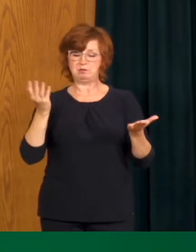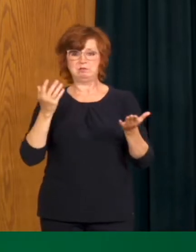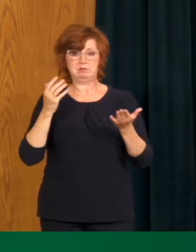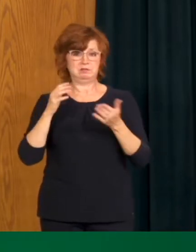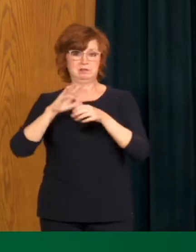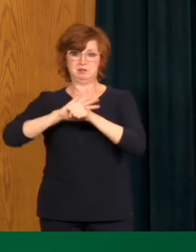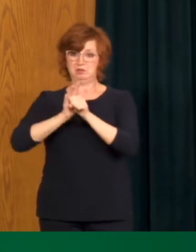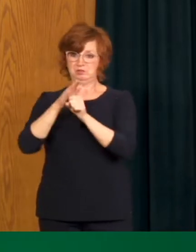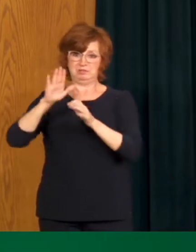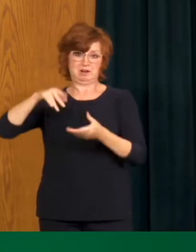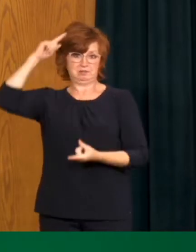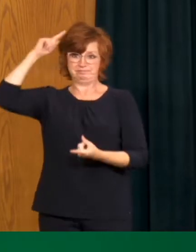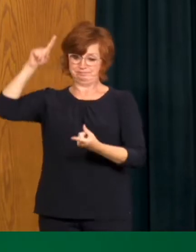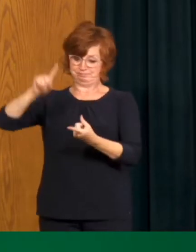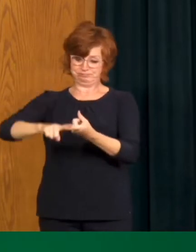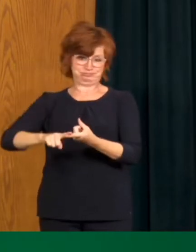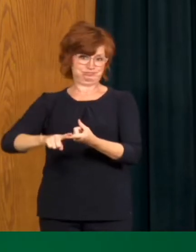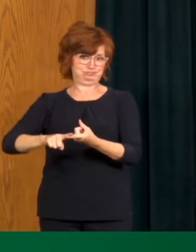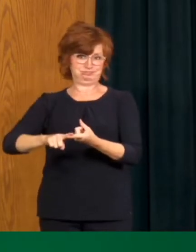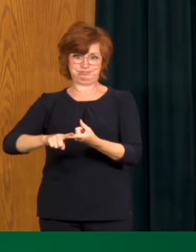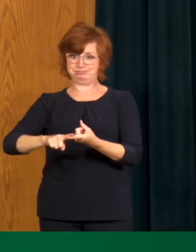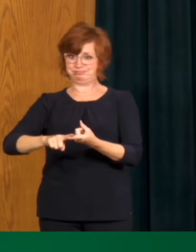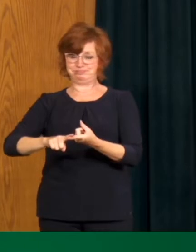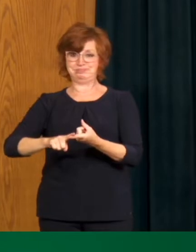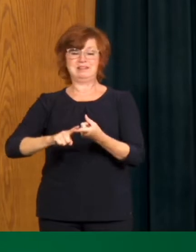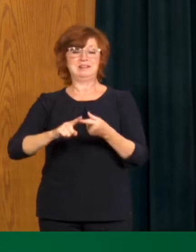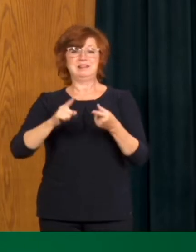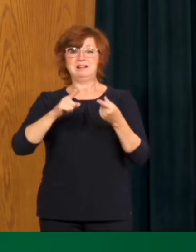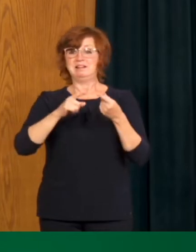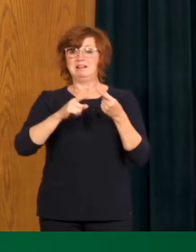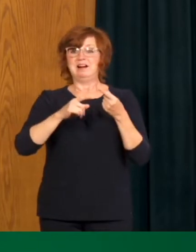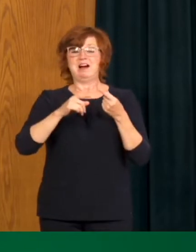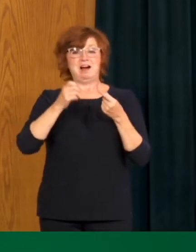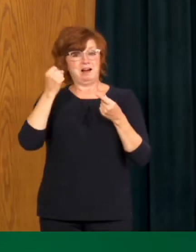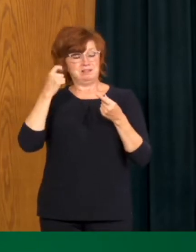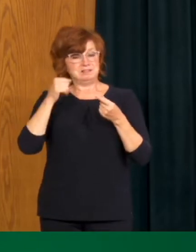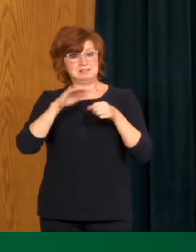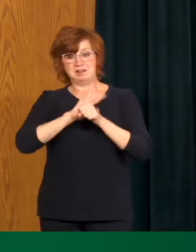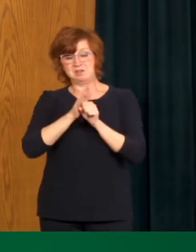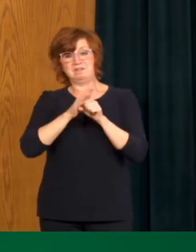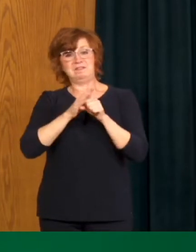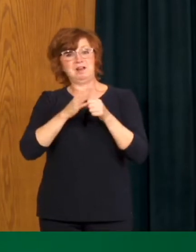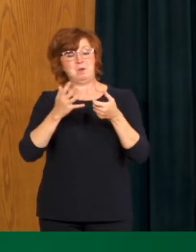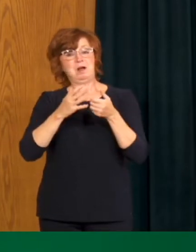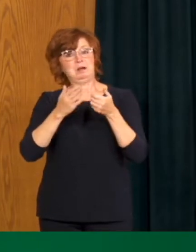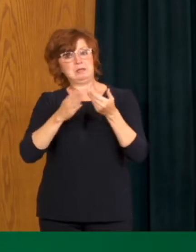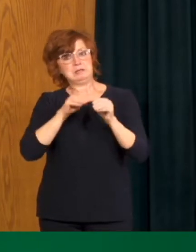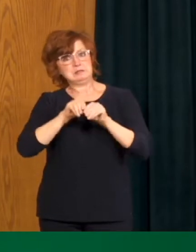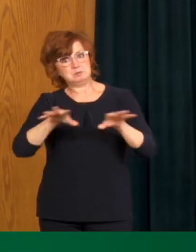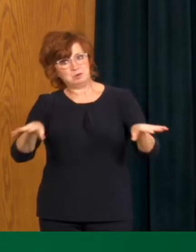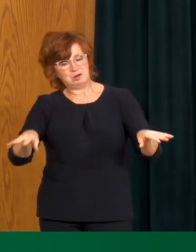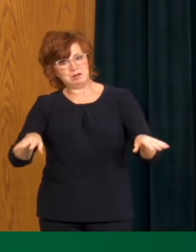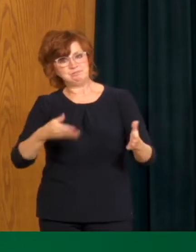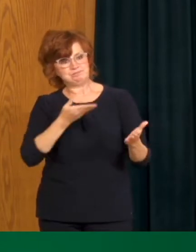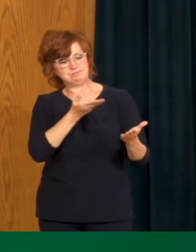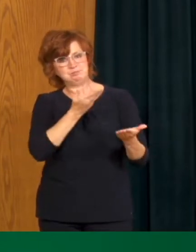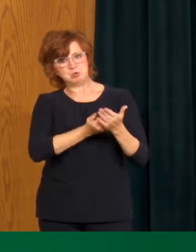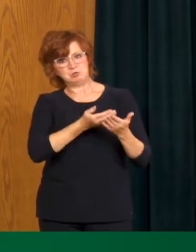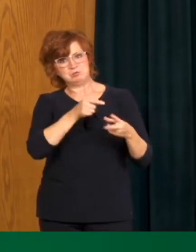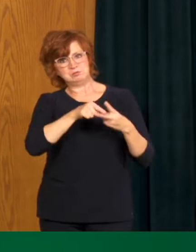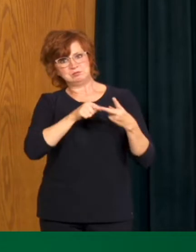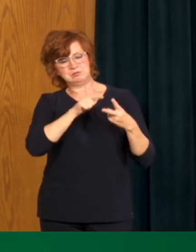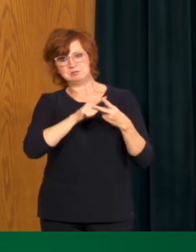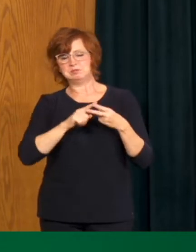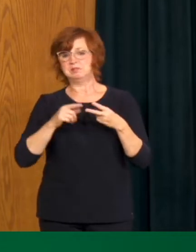quickly. While our overall case numbers have been low in Saskatchewan, that means that most of us remain vulnerable to exposure to